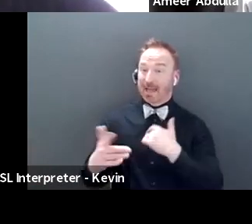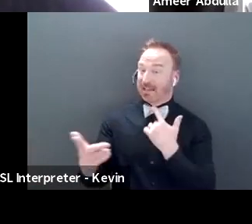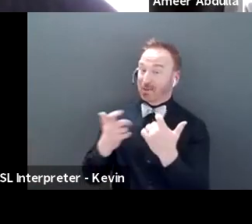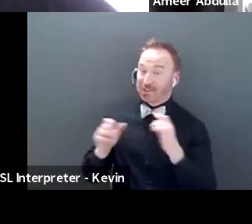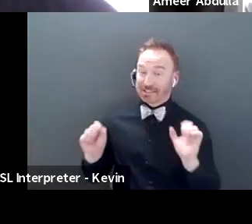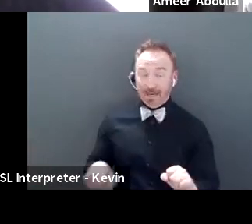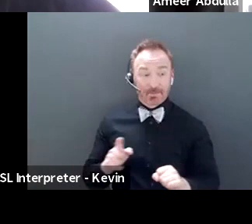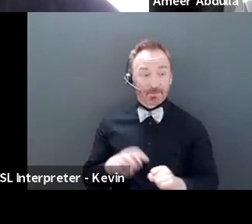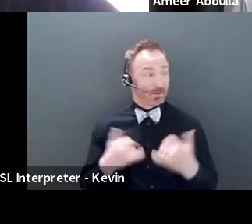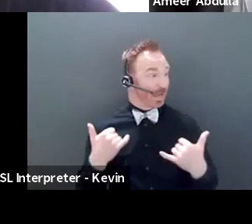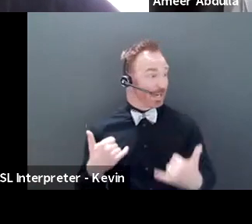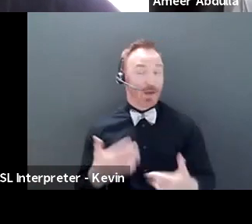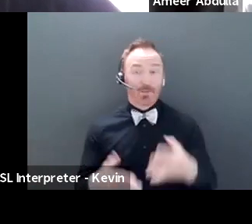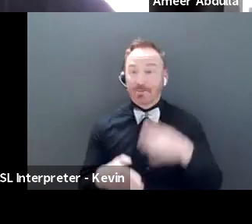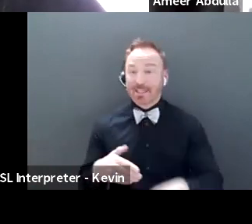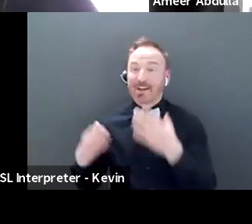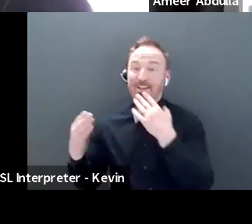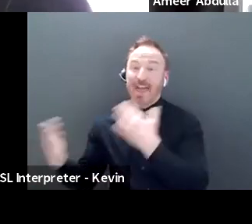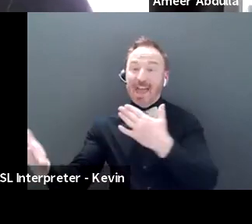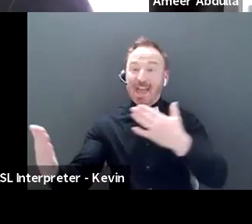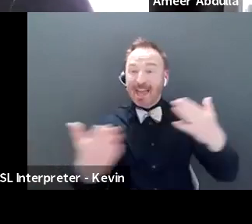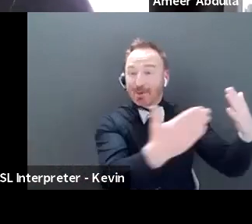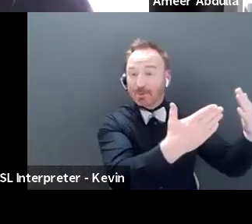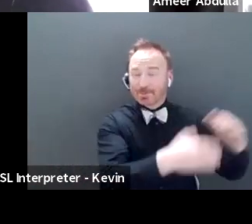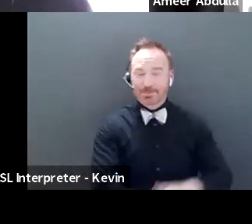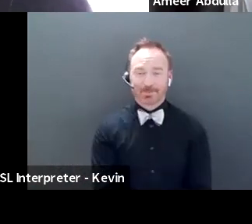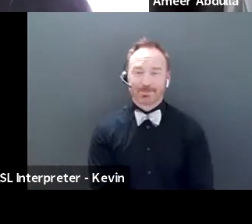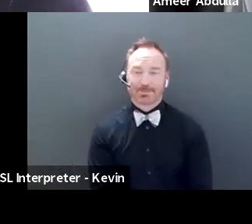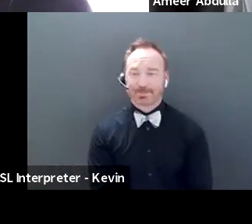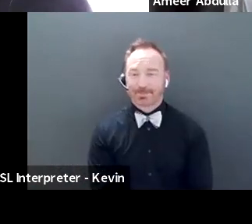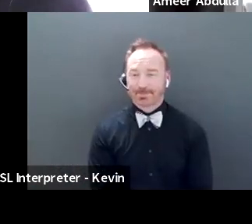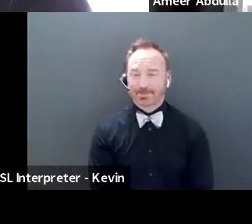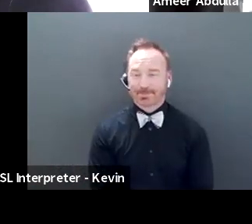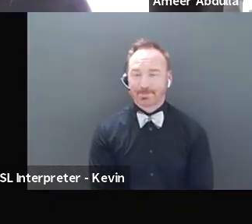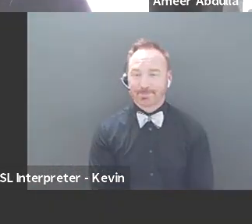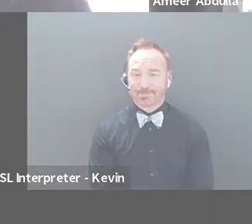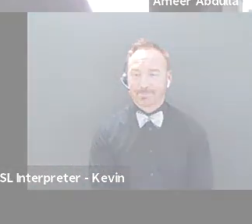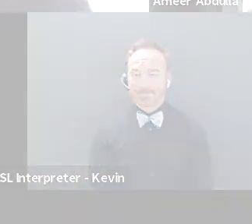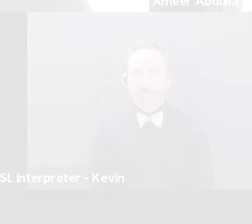for the day. So thank you so much, everyone, for coming. Thank you.